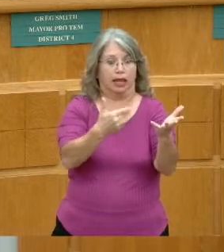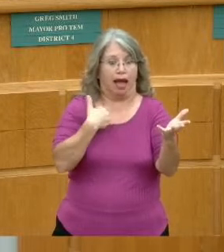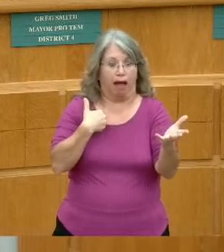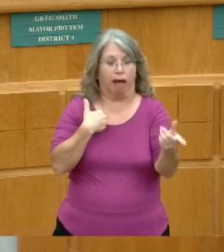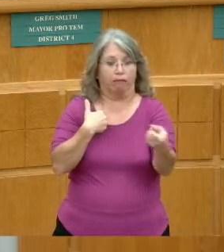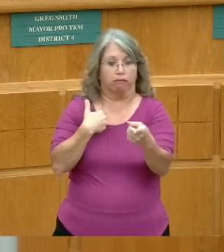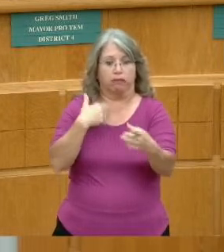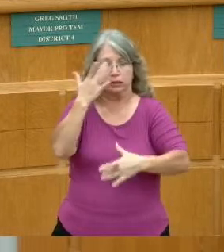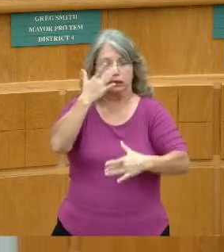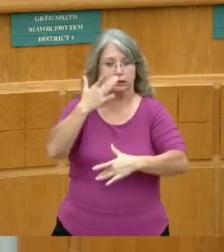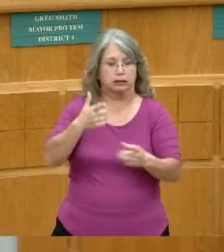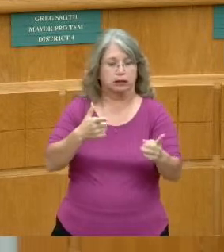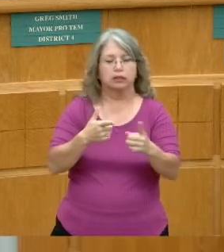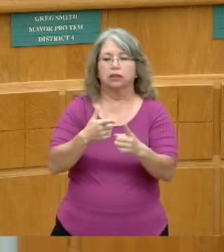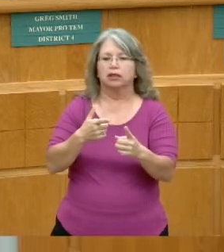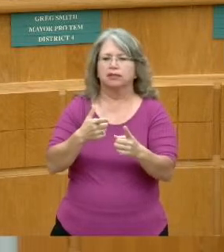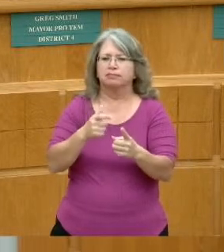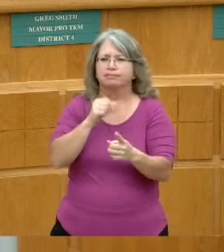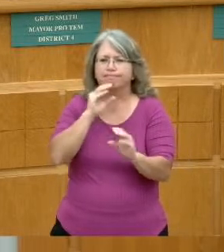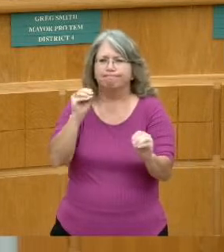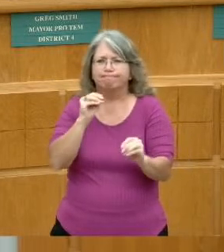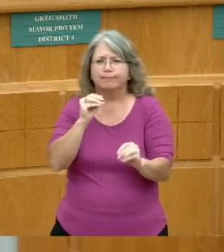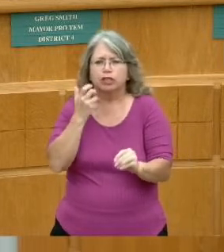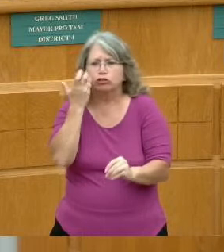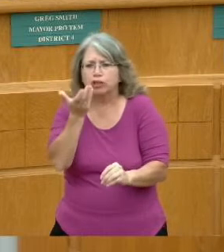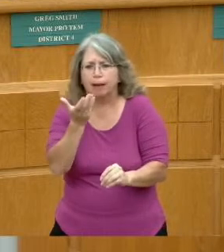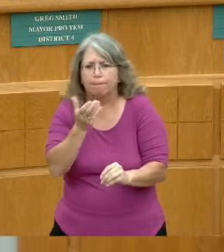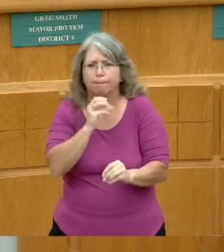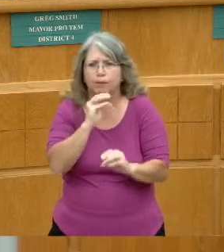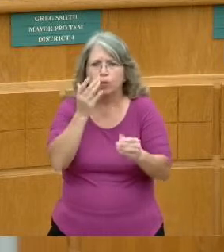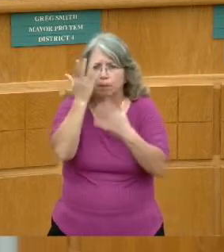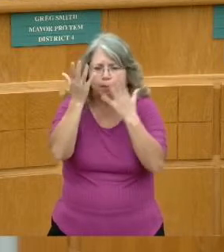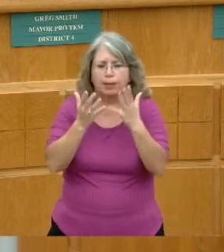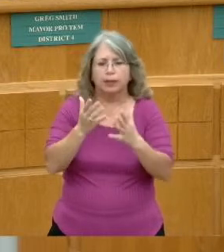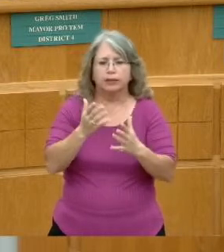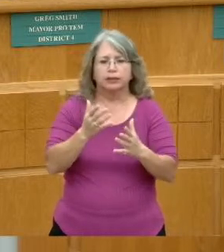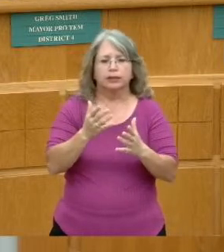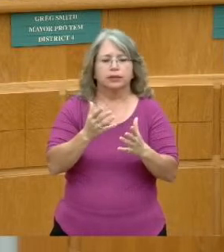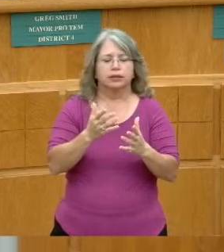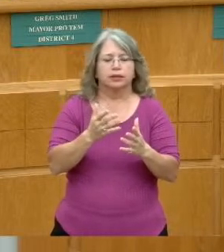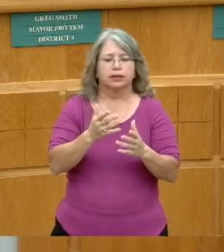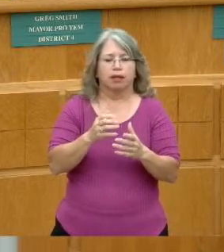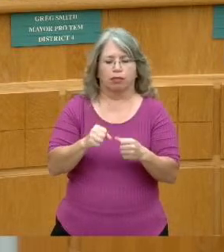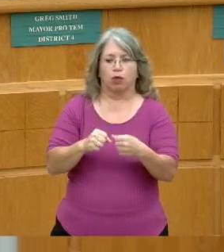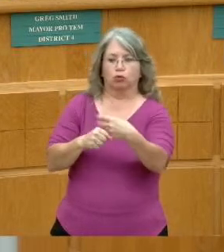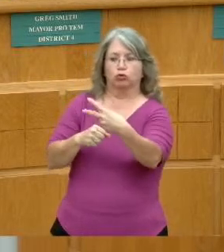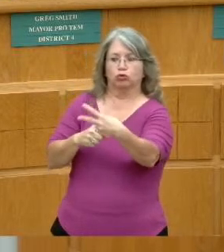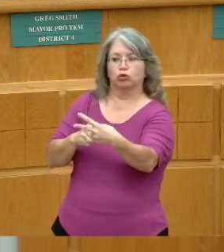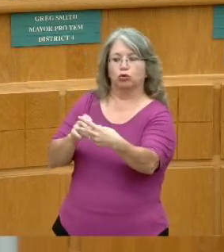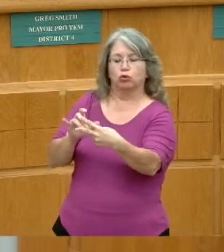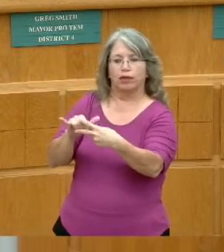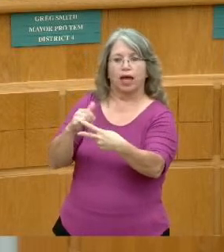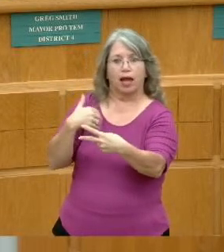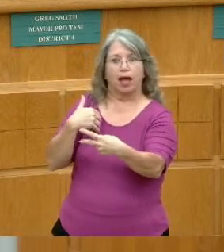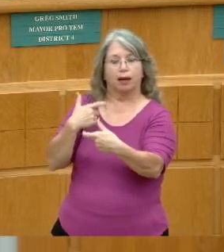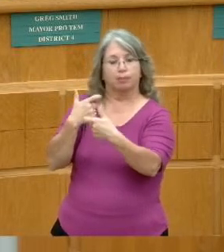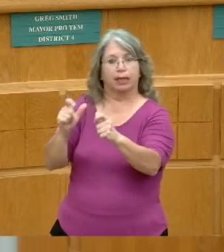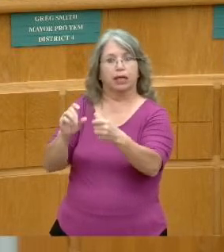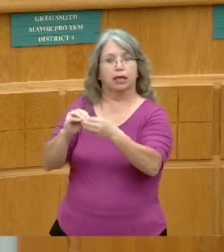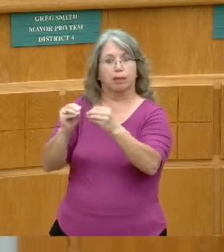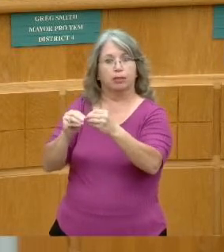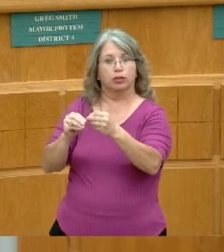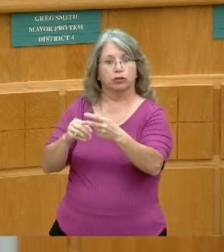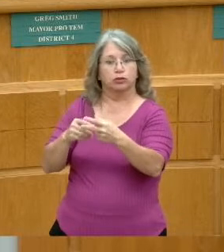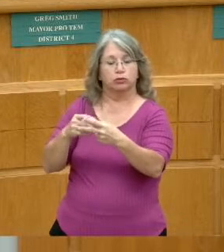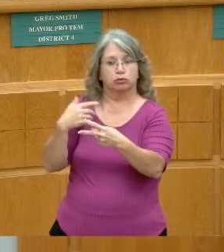the establishments so far that have experienced a flare-up, they should be commended for fairly quick action in